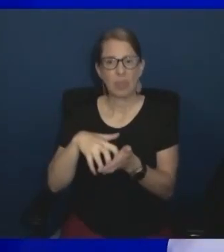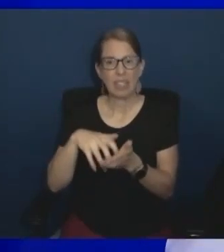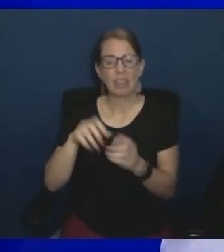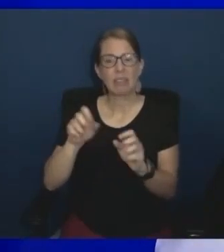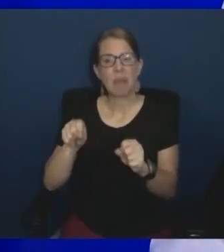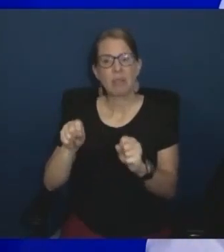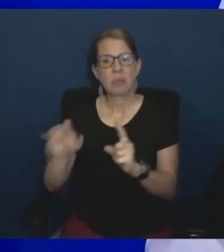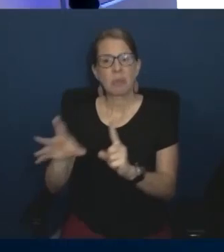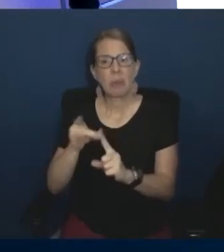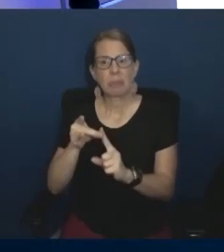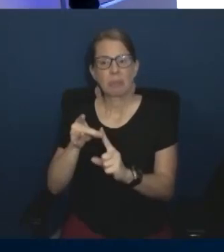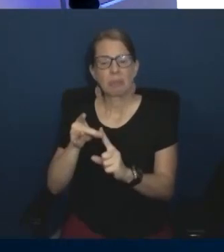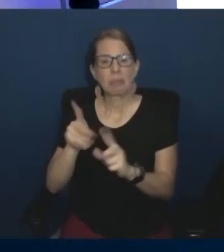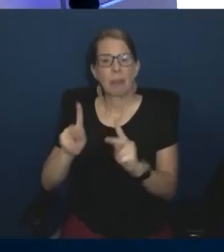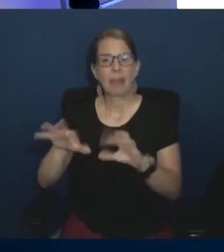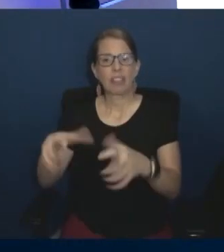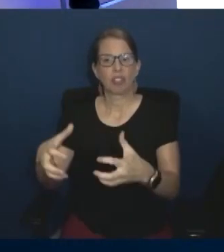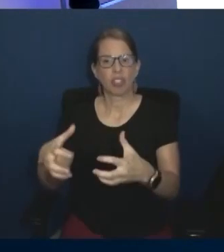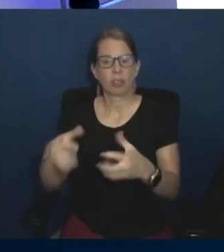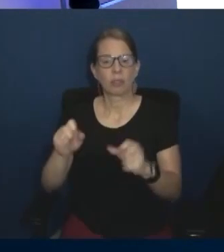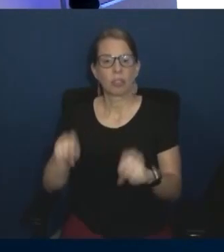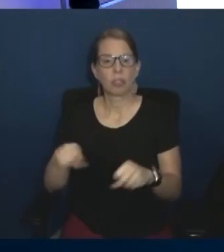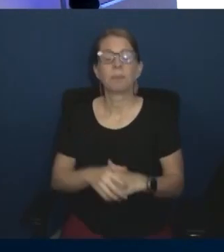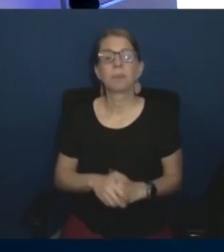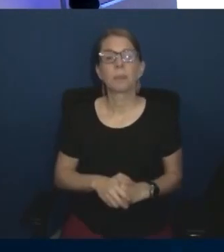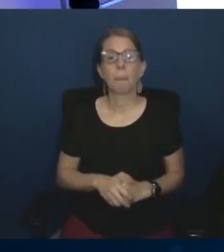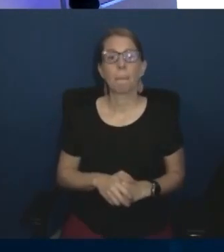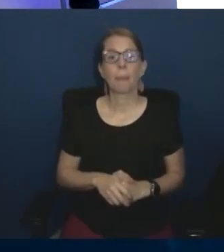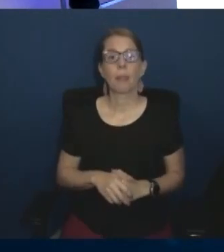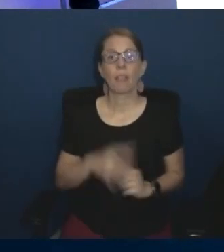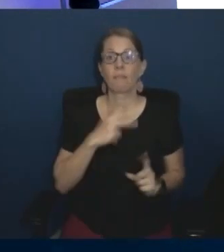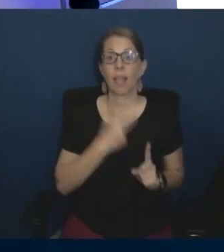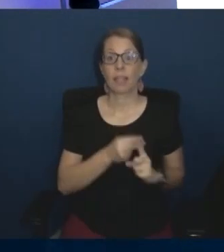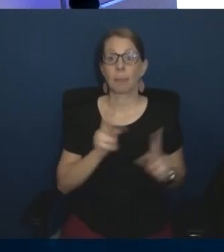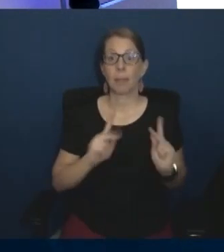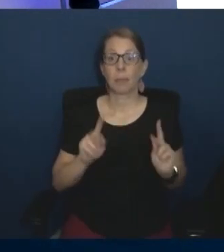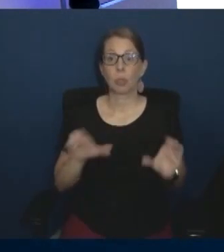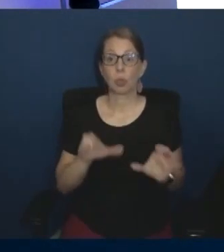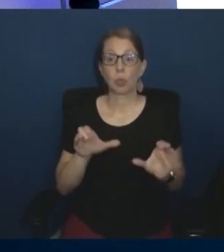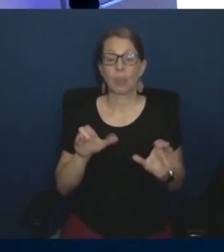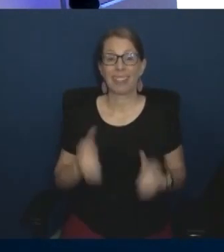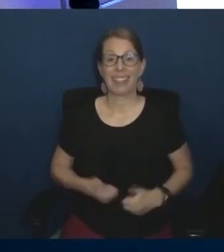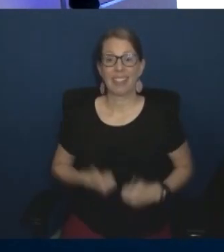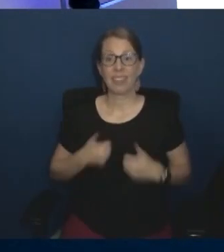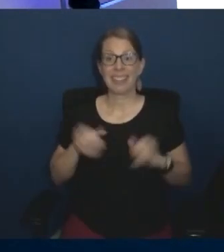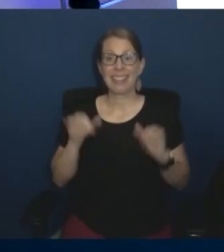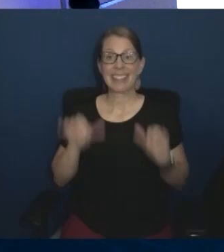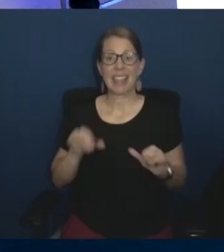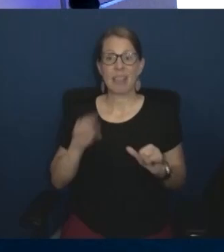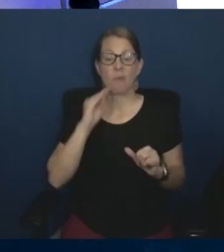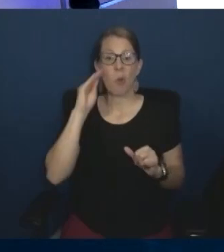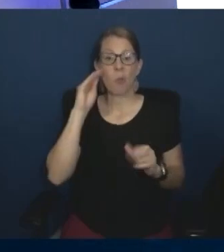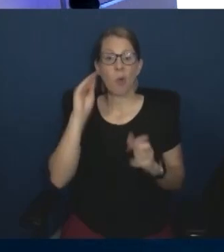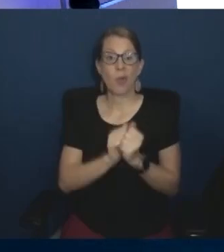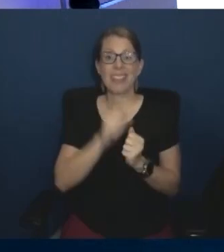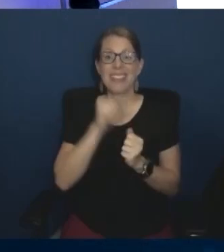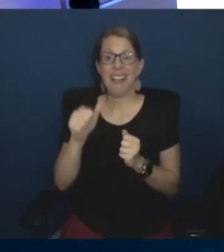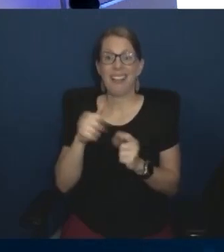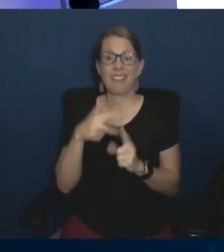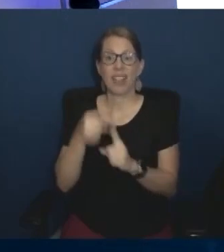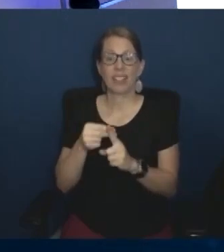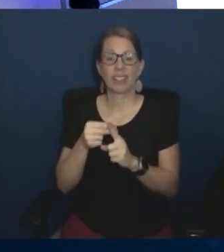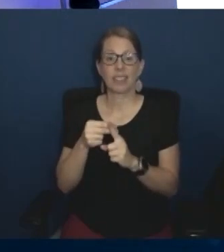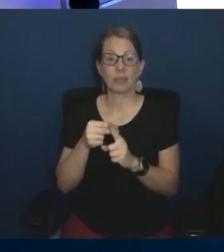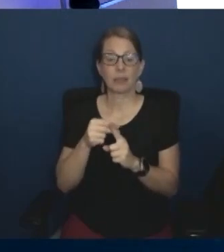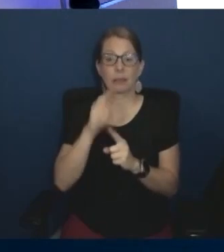children. So kind of on that same note, what can vaccinated people do who live in the same home with unvaccinated children? I'm one of those people. Yeah. Neither of my kids are